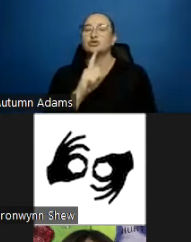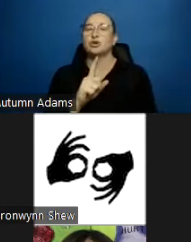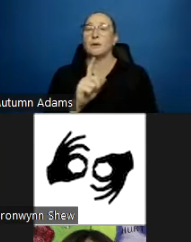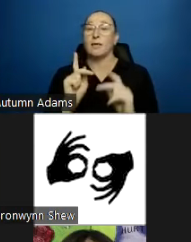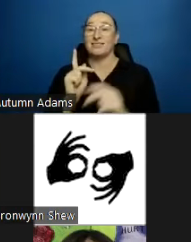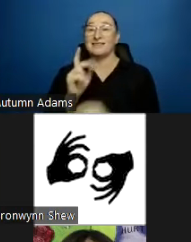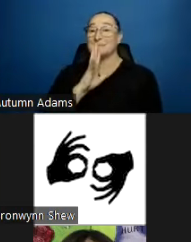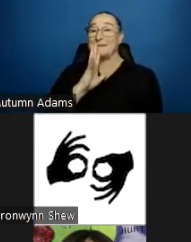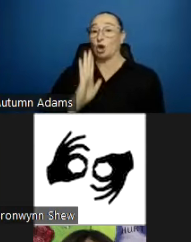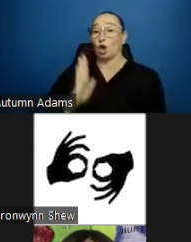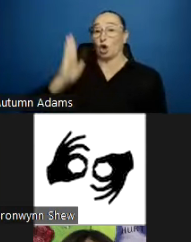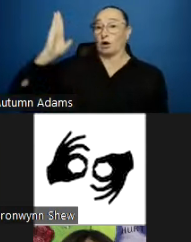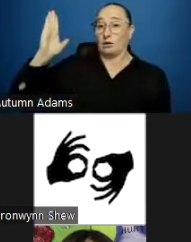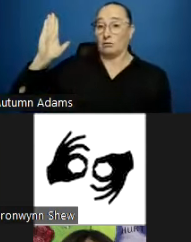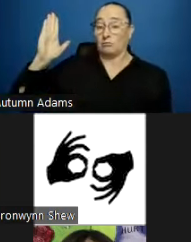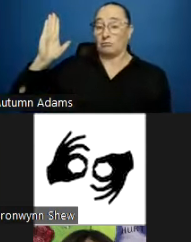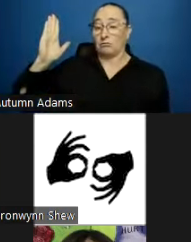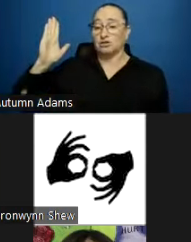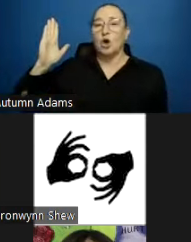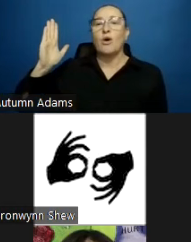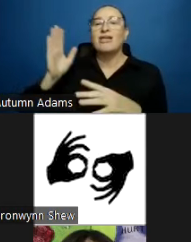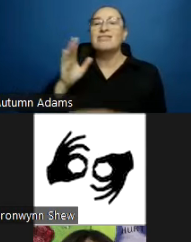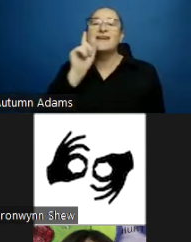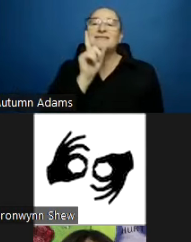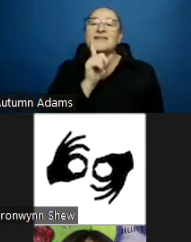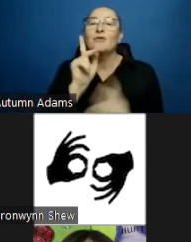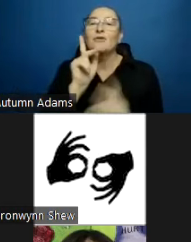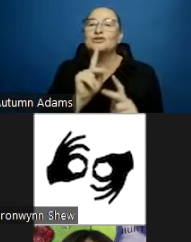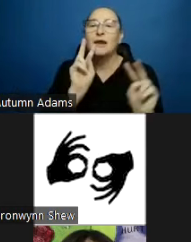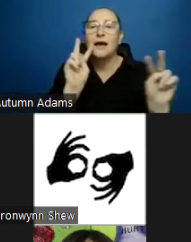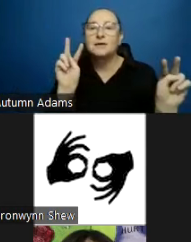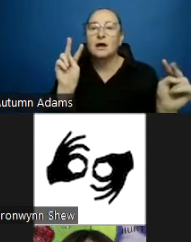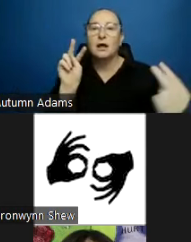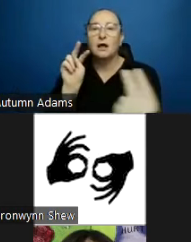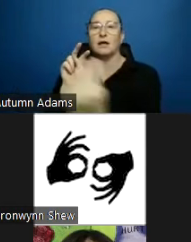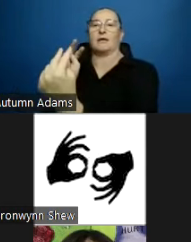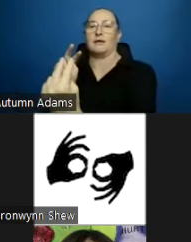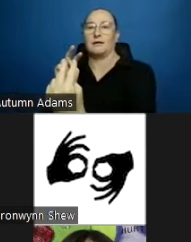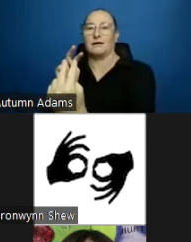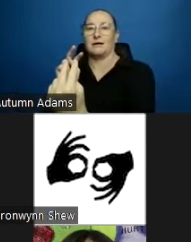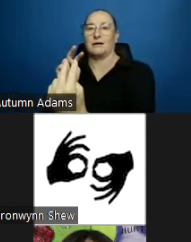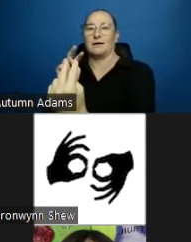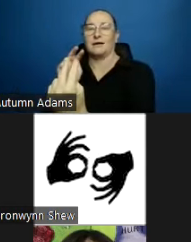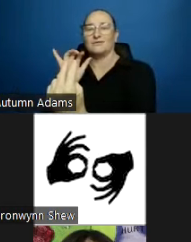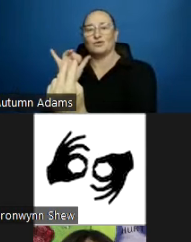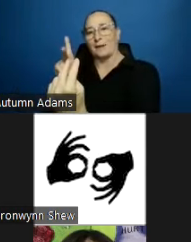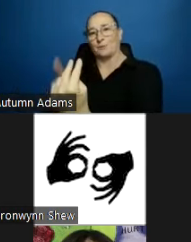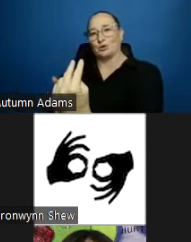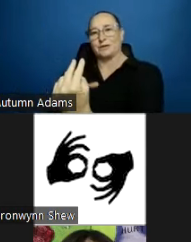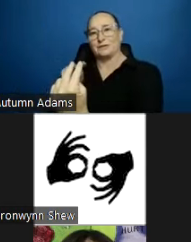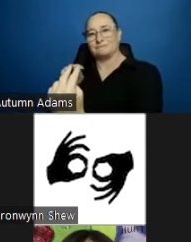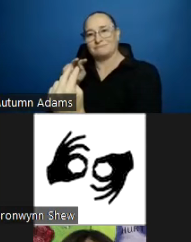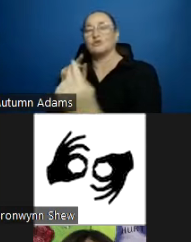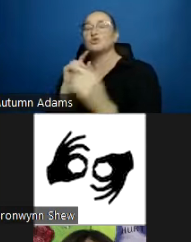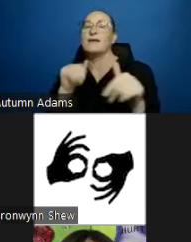so that the deaf person has a chance to change their attention to that person, to allow them